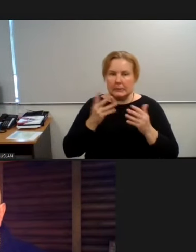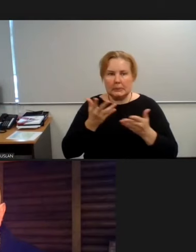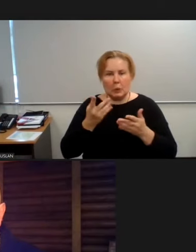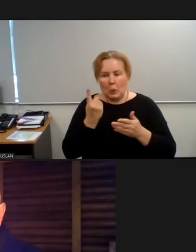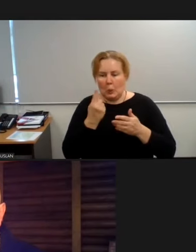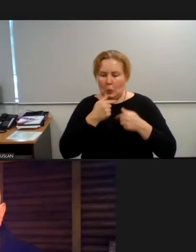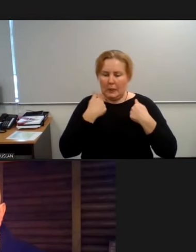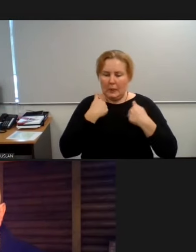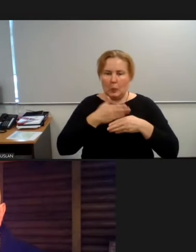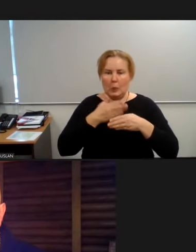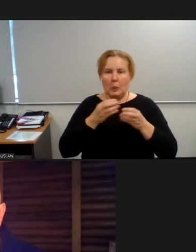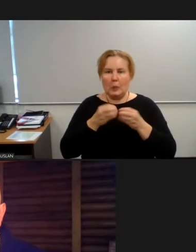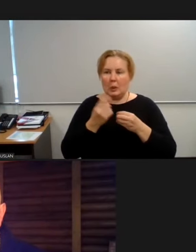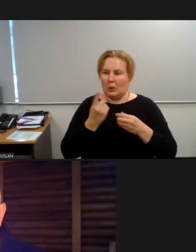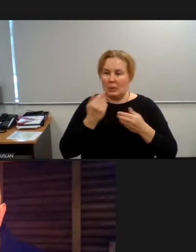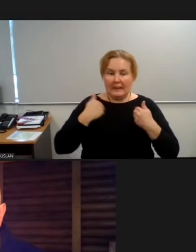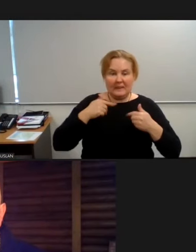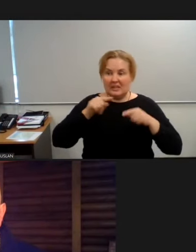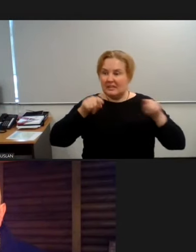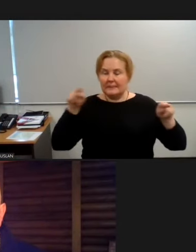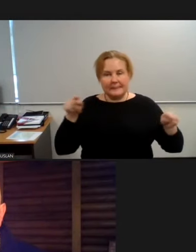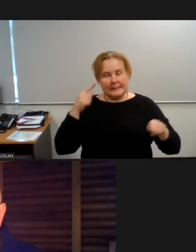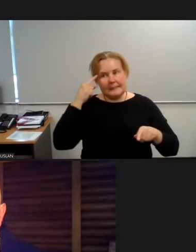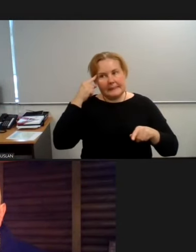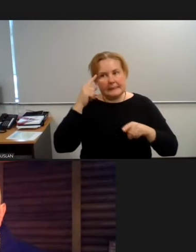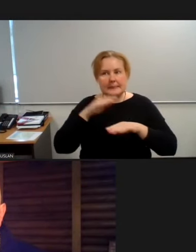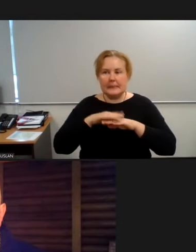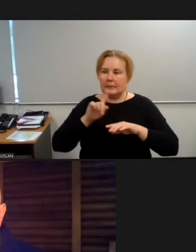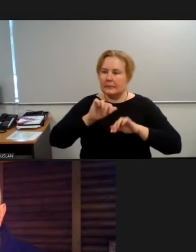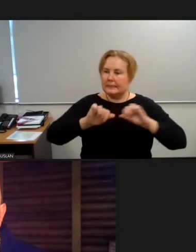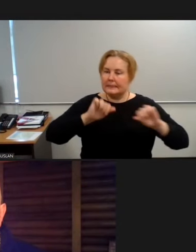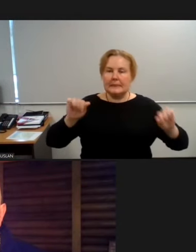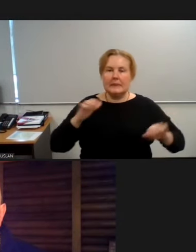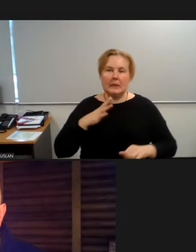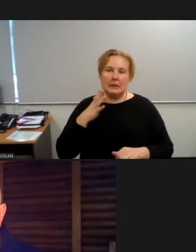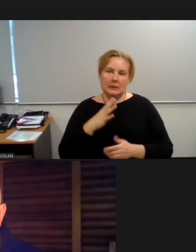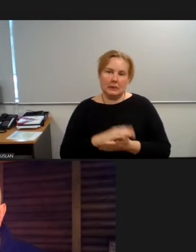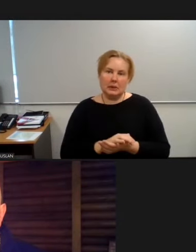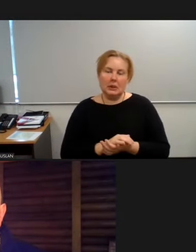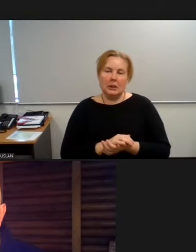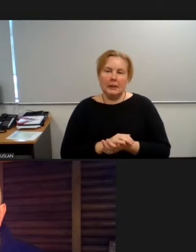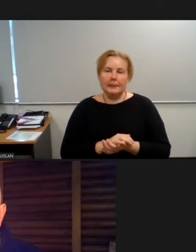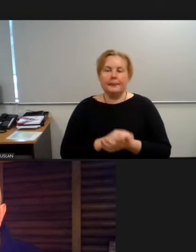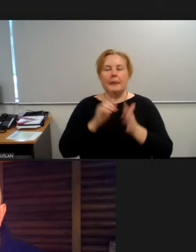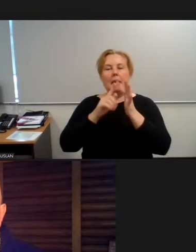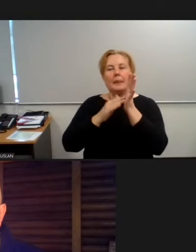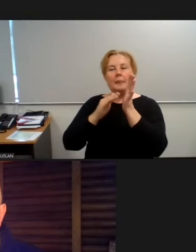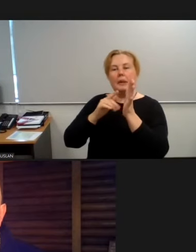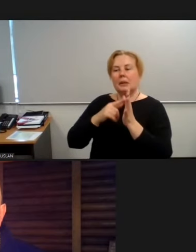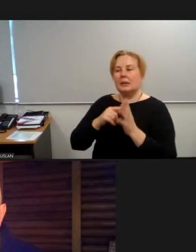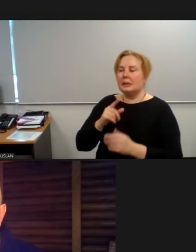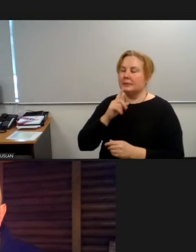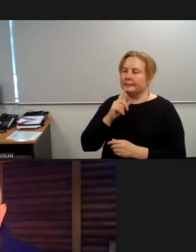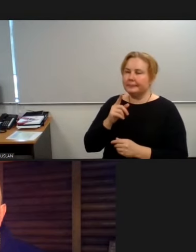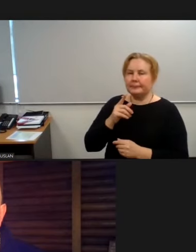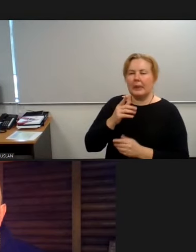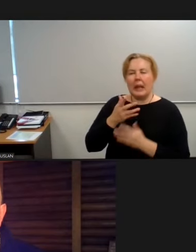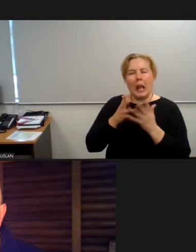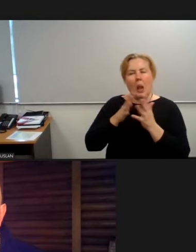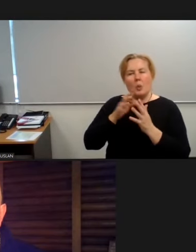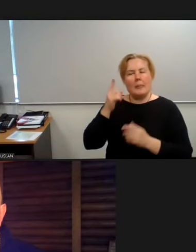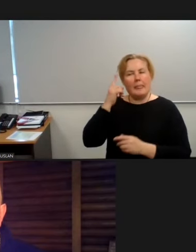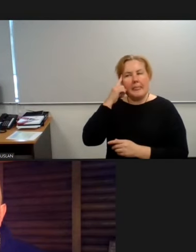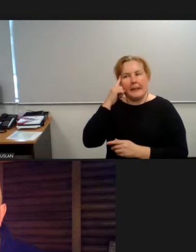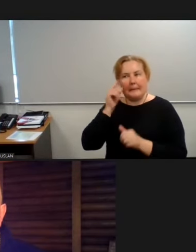so are you happy for organisations to come to you directly with their sort of return to work plans, or how would you like organisations to navigate that,